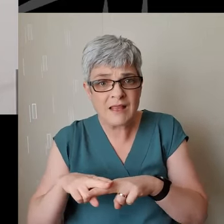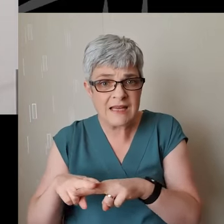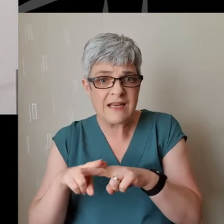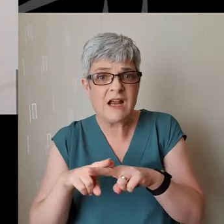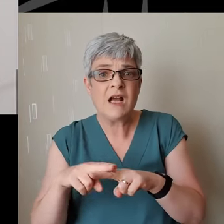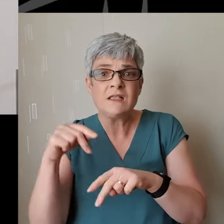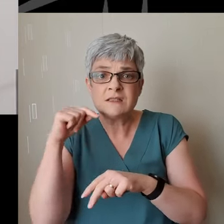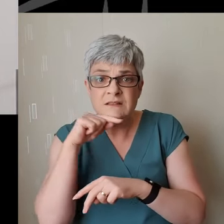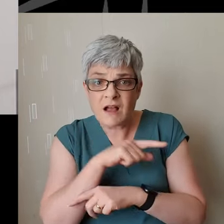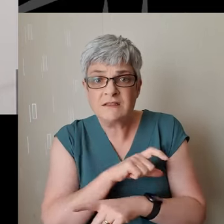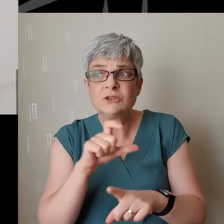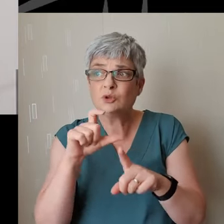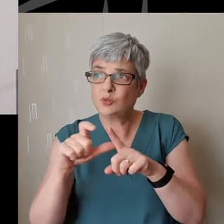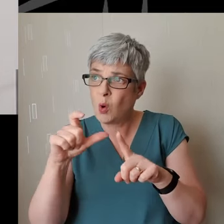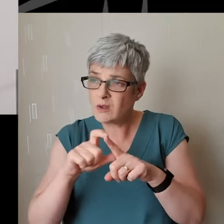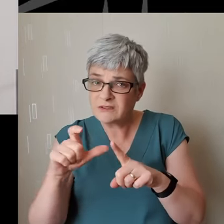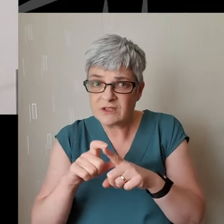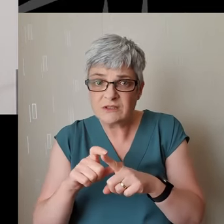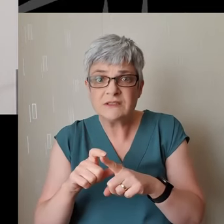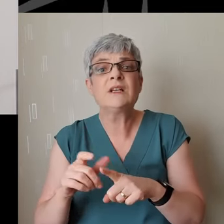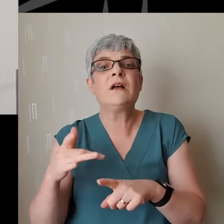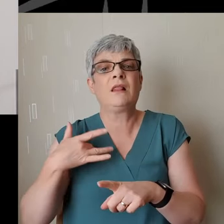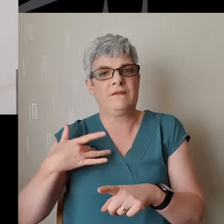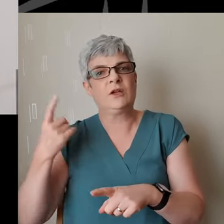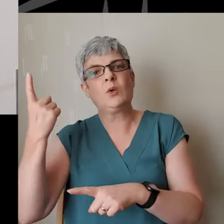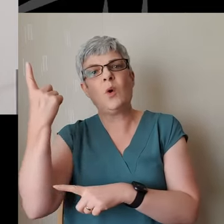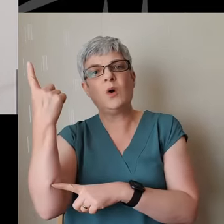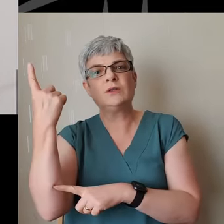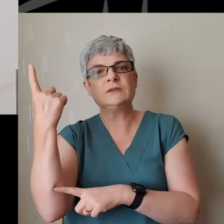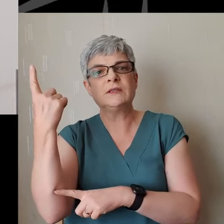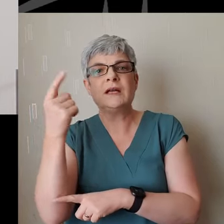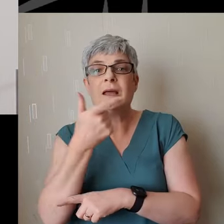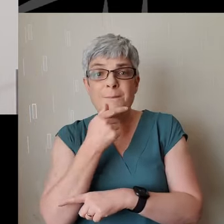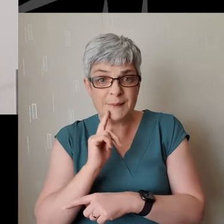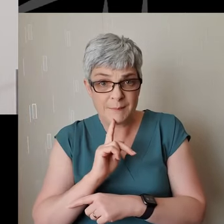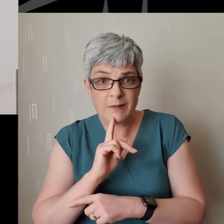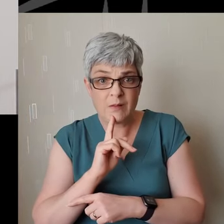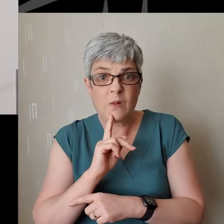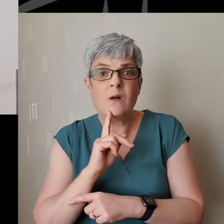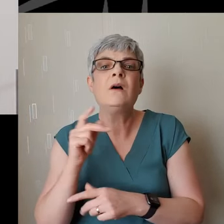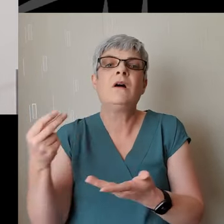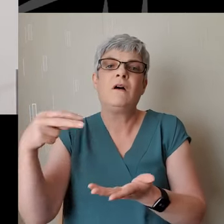God, as well as people of the risen King.